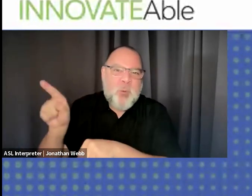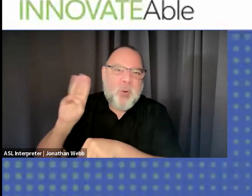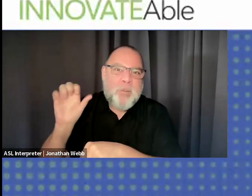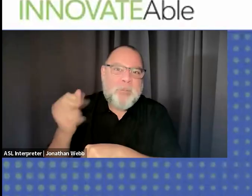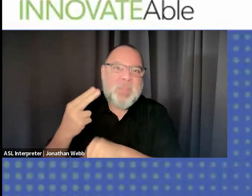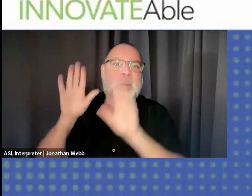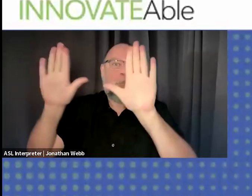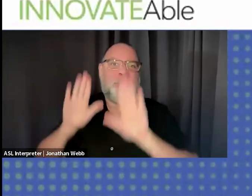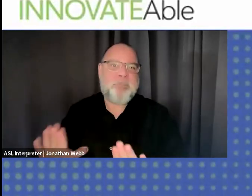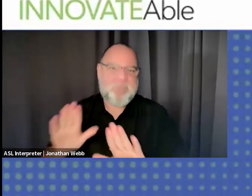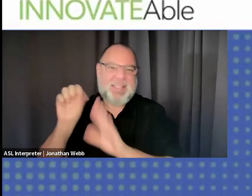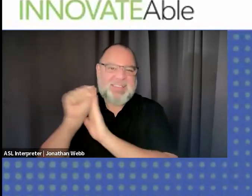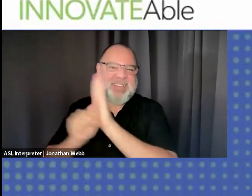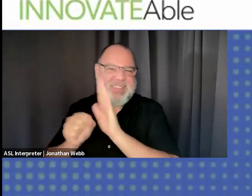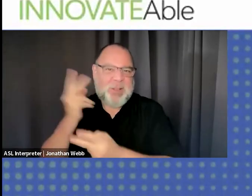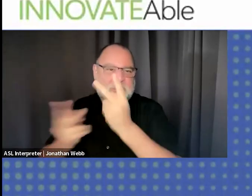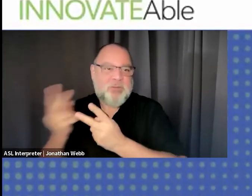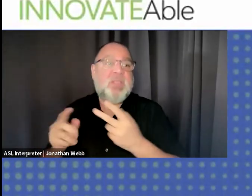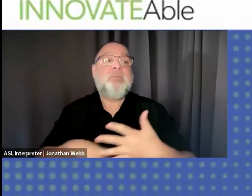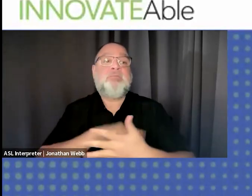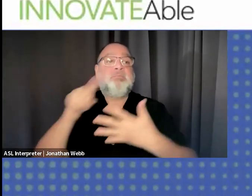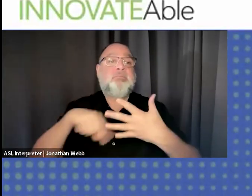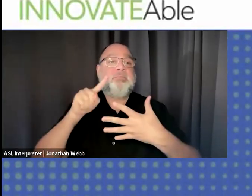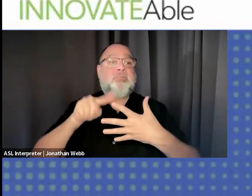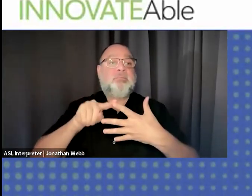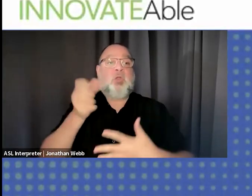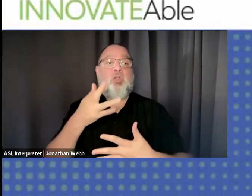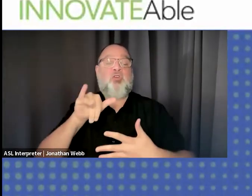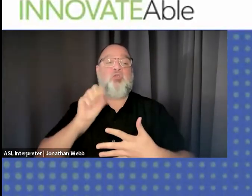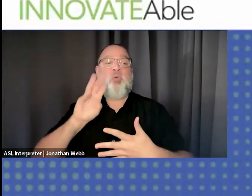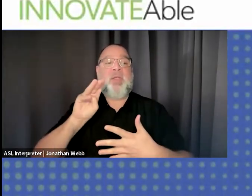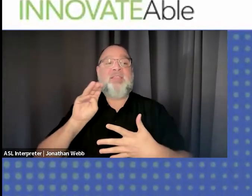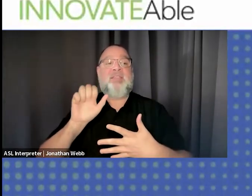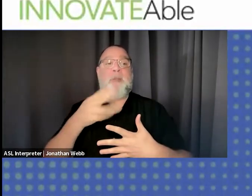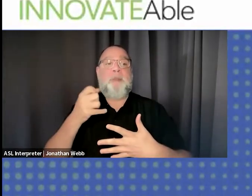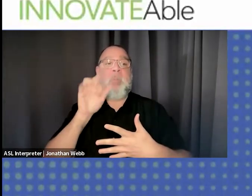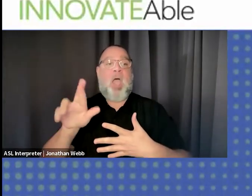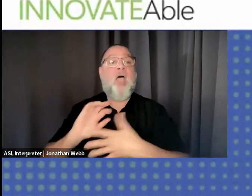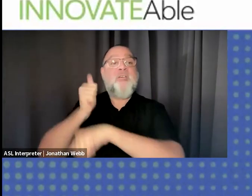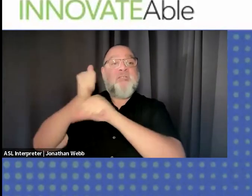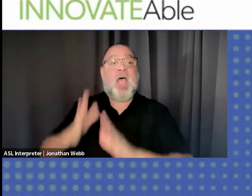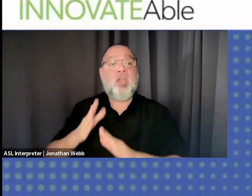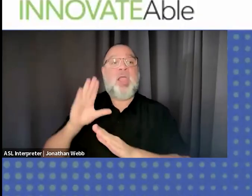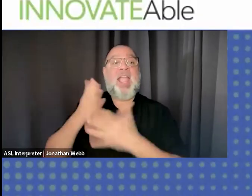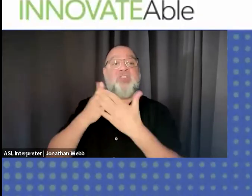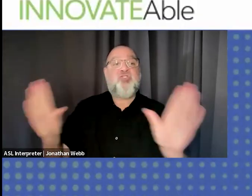state to visit. Next up, we have Chris Marr, the founder and general partner of Samaritan's